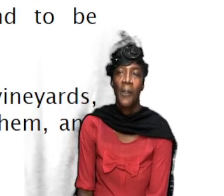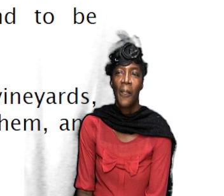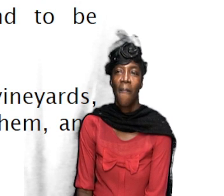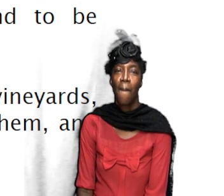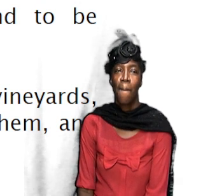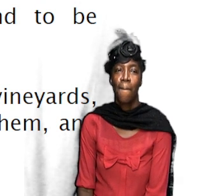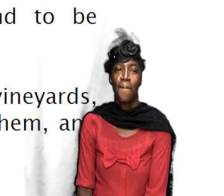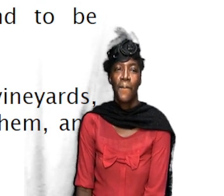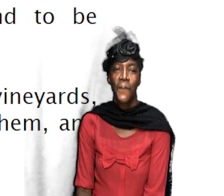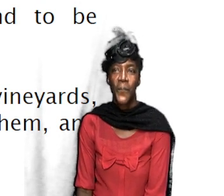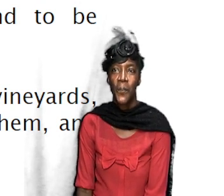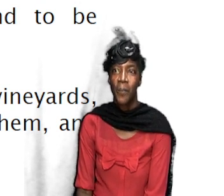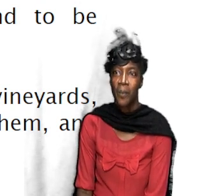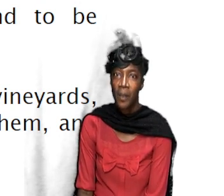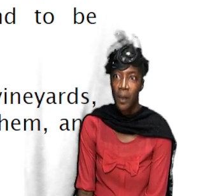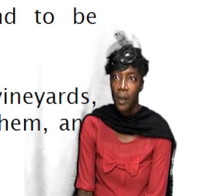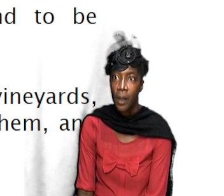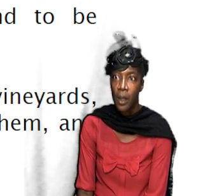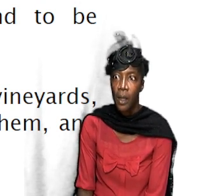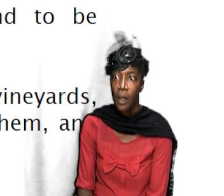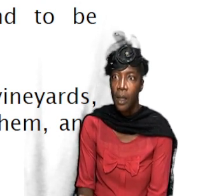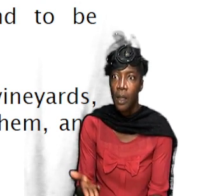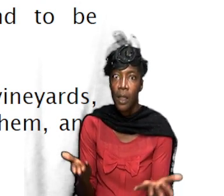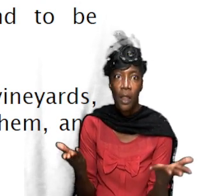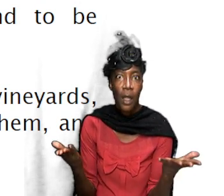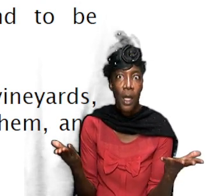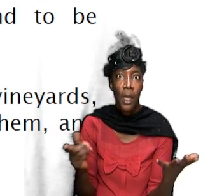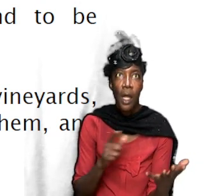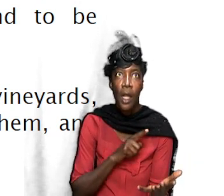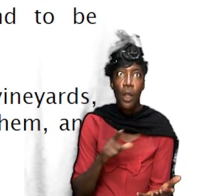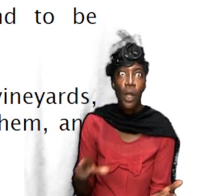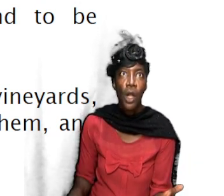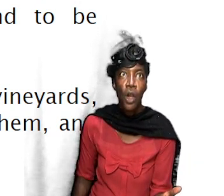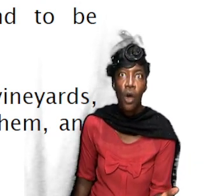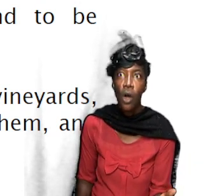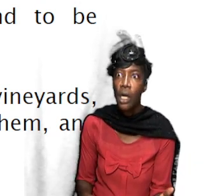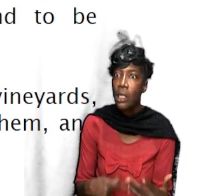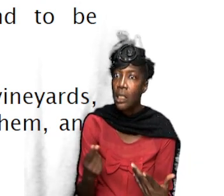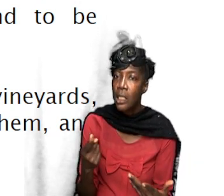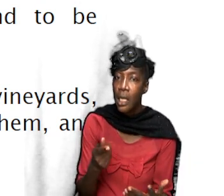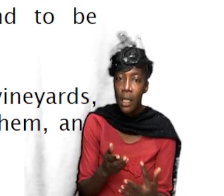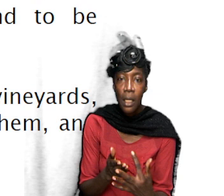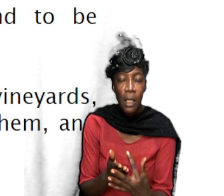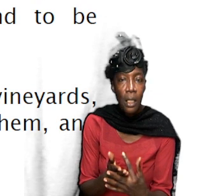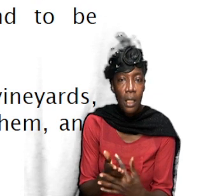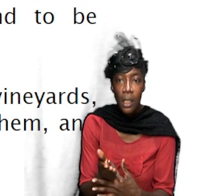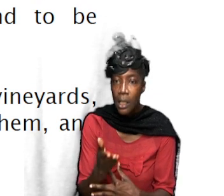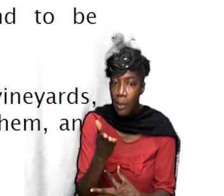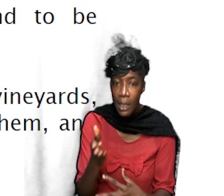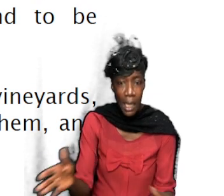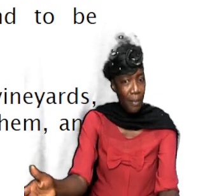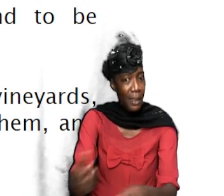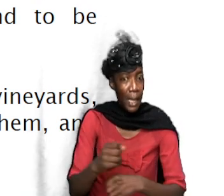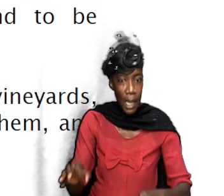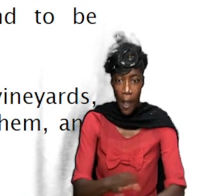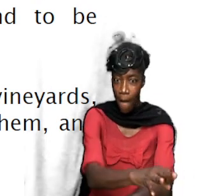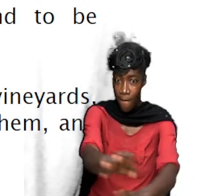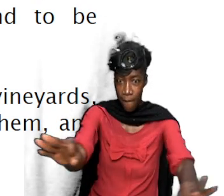And the Lord said through Samuel, He will take your fields.